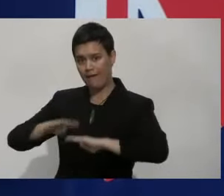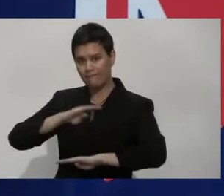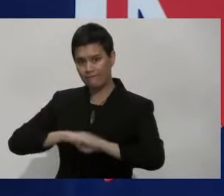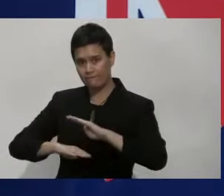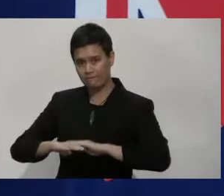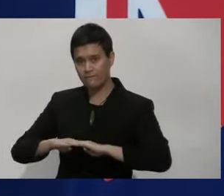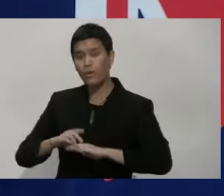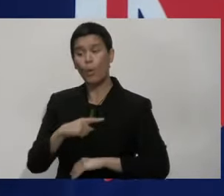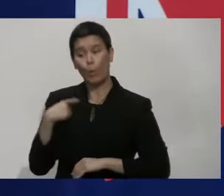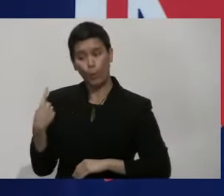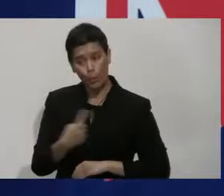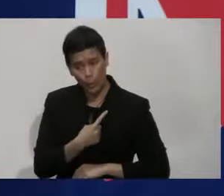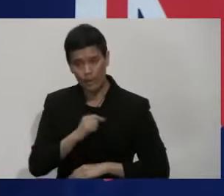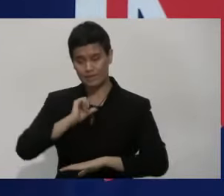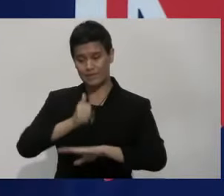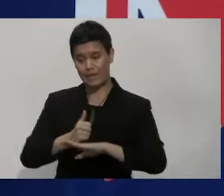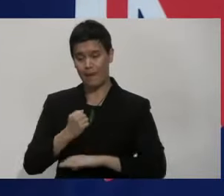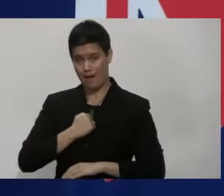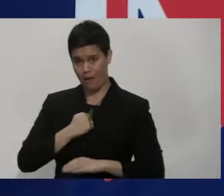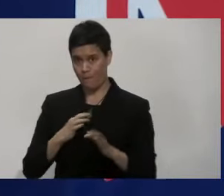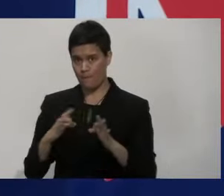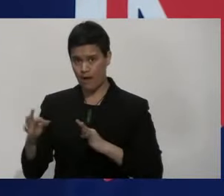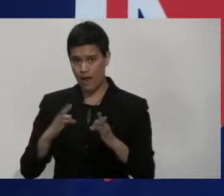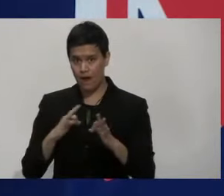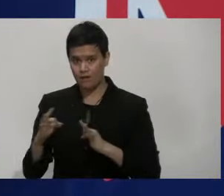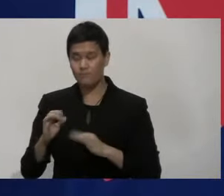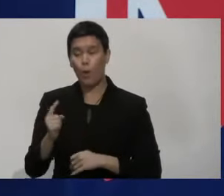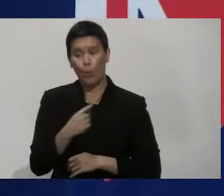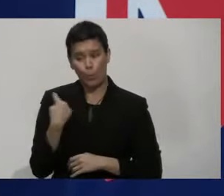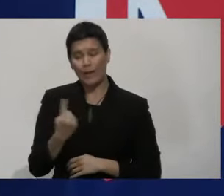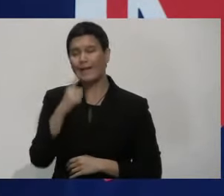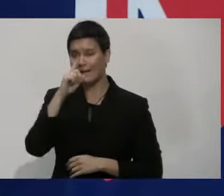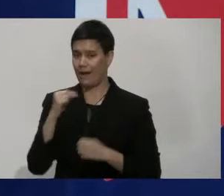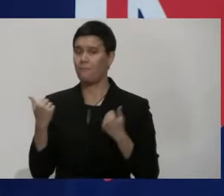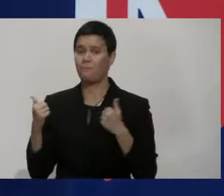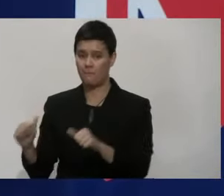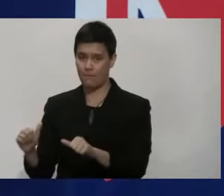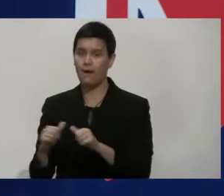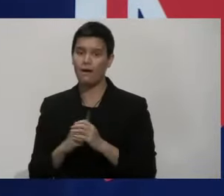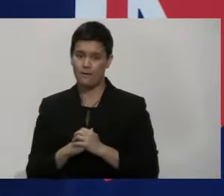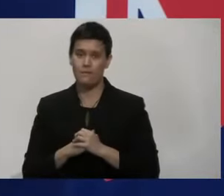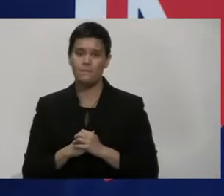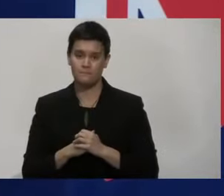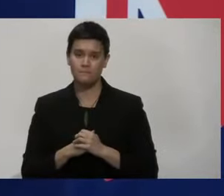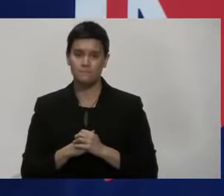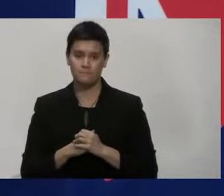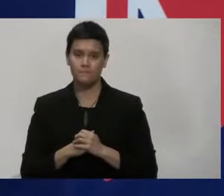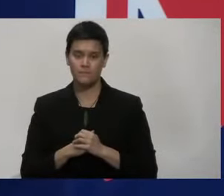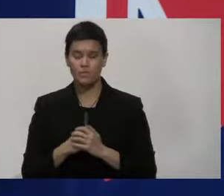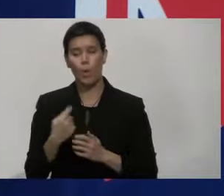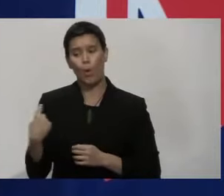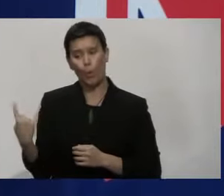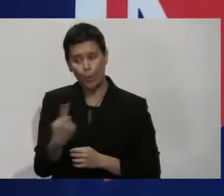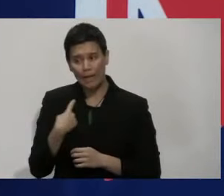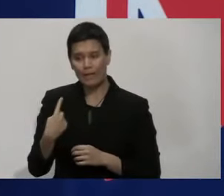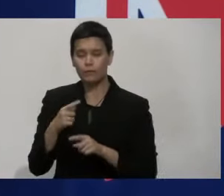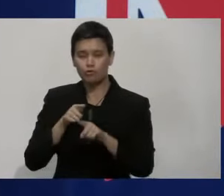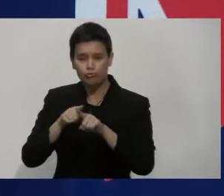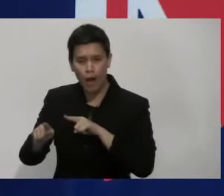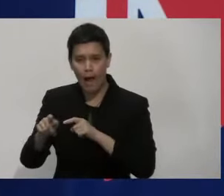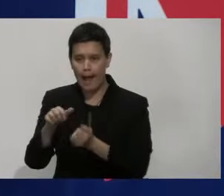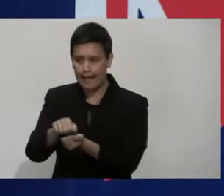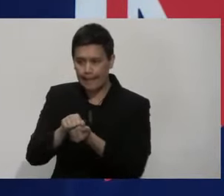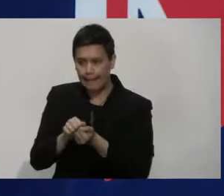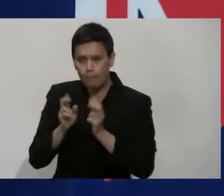have a clear plan that means we can get through however long this pandemic is in the world and keep as much normality, including for